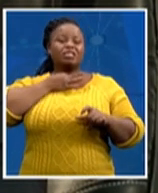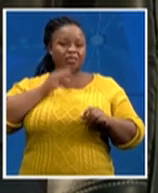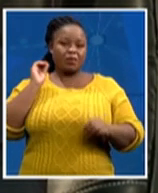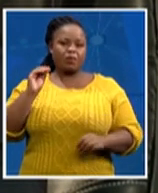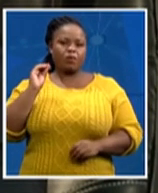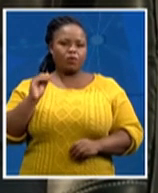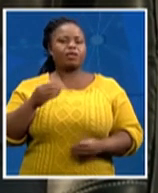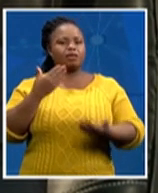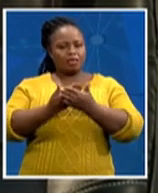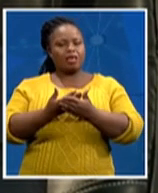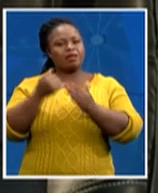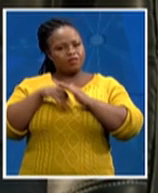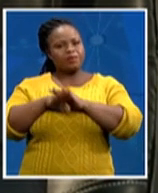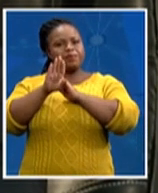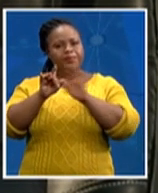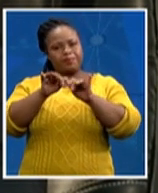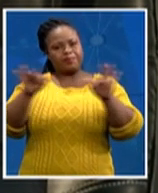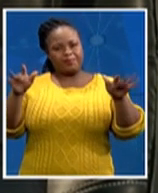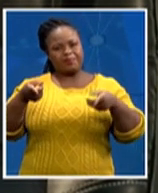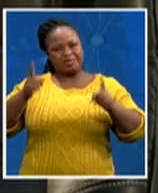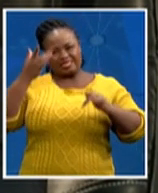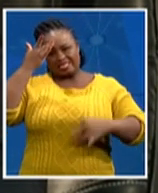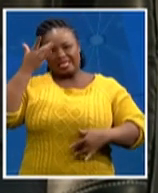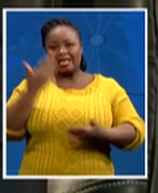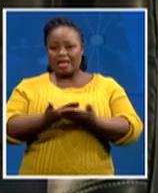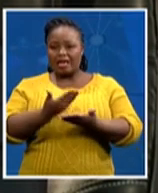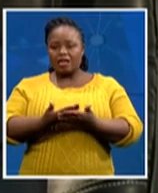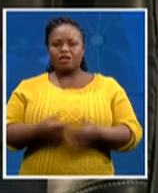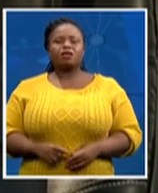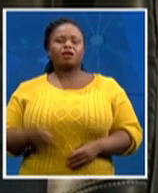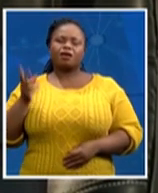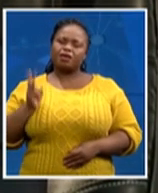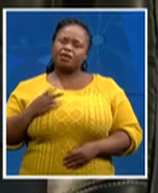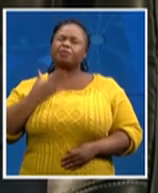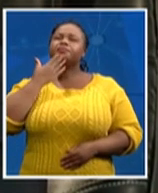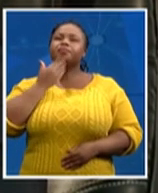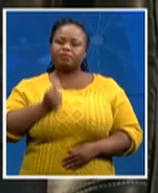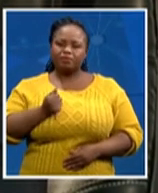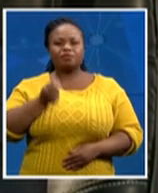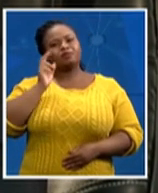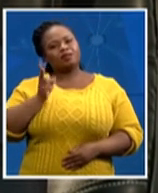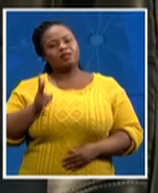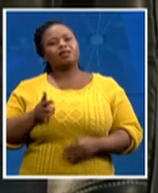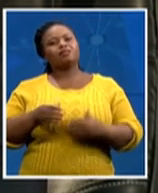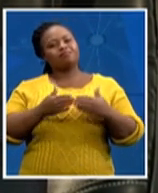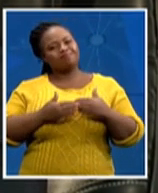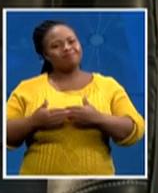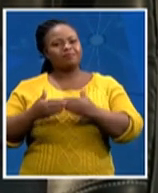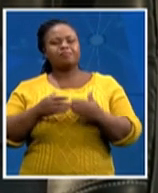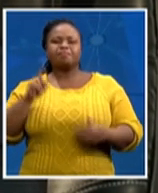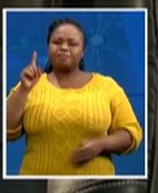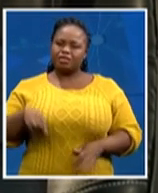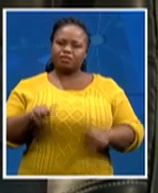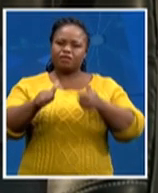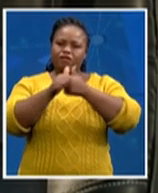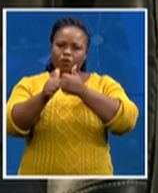infections. We cannot overemphasize this. It is crucial for us to adhere to the non-pharmaceutical